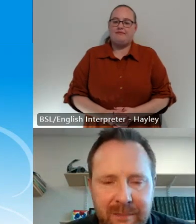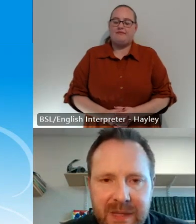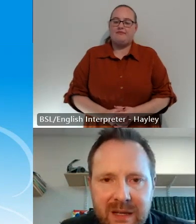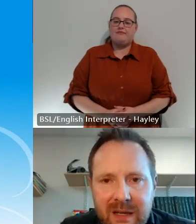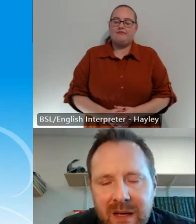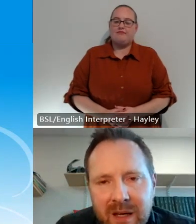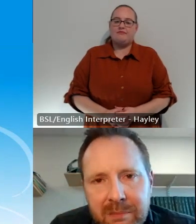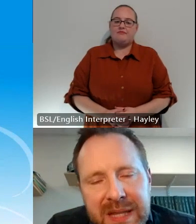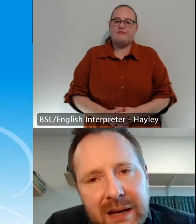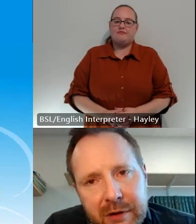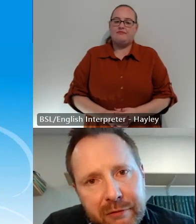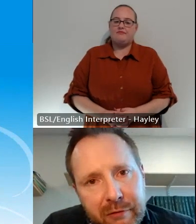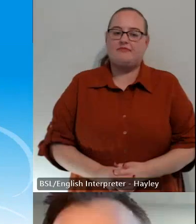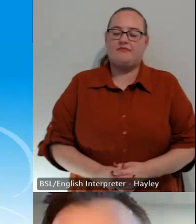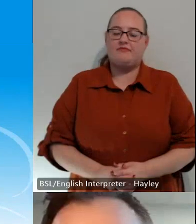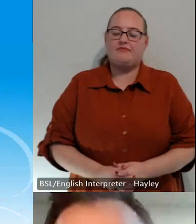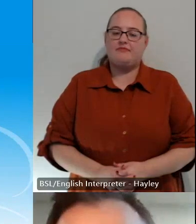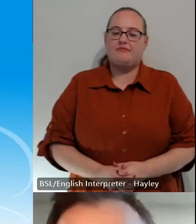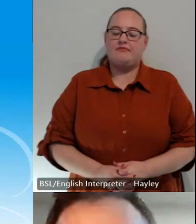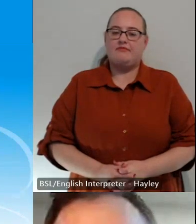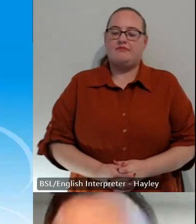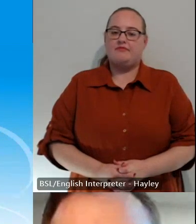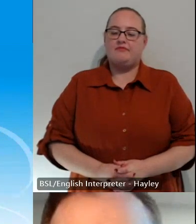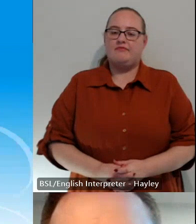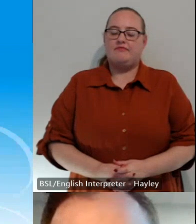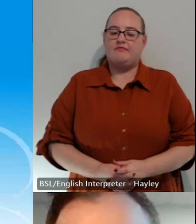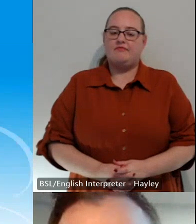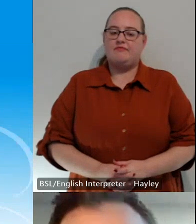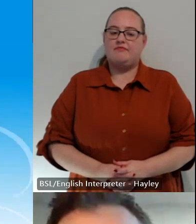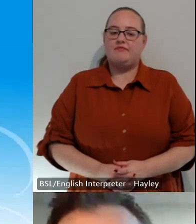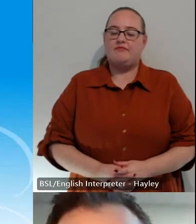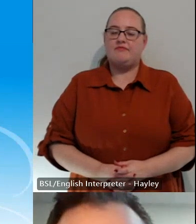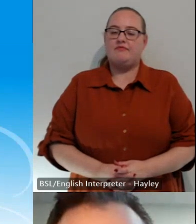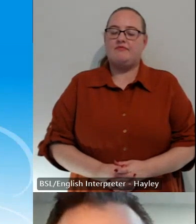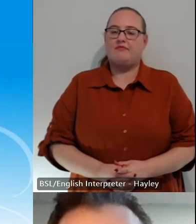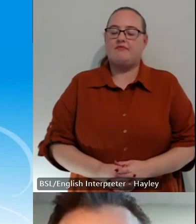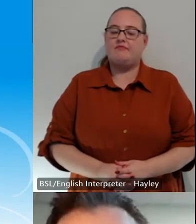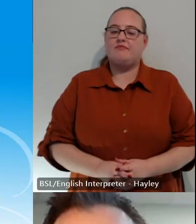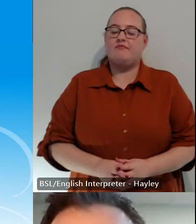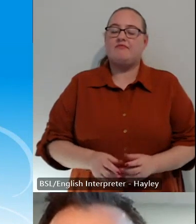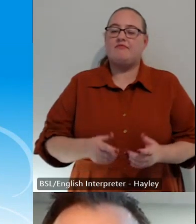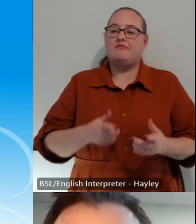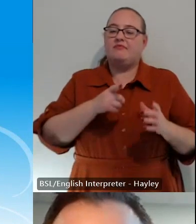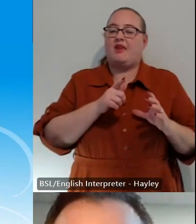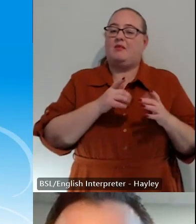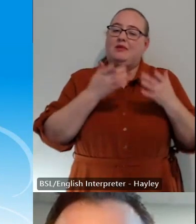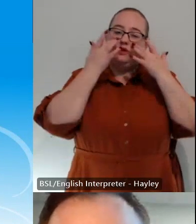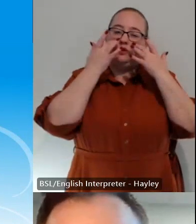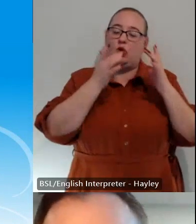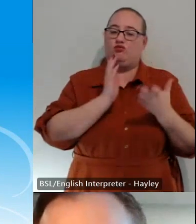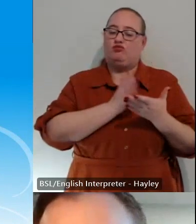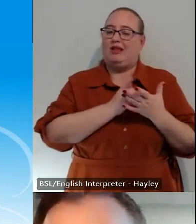Okay. But that graph really reflects actually just the acute issues that we perceive in these viruses. And what I've tried to illustrate here,